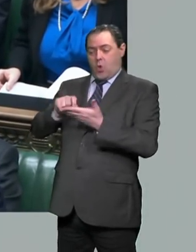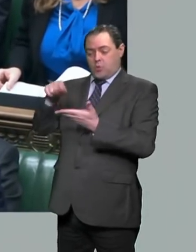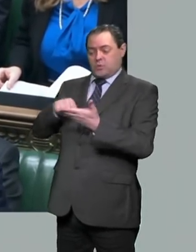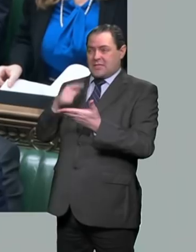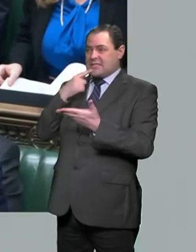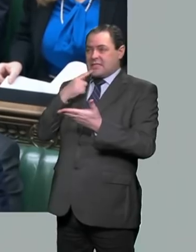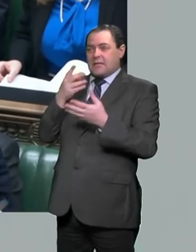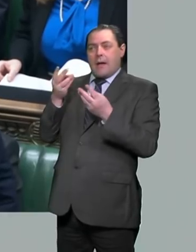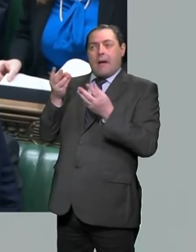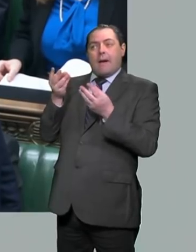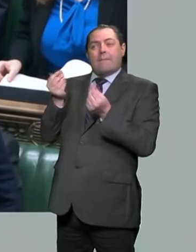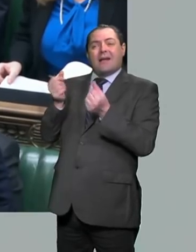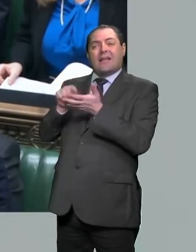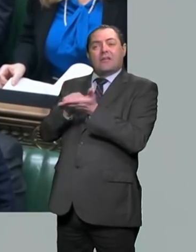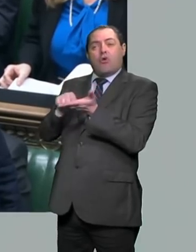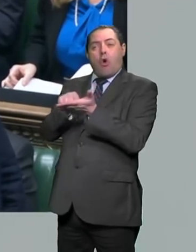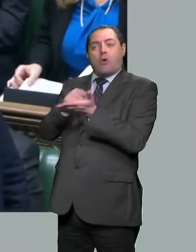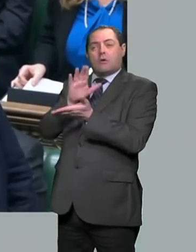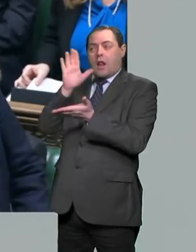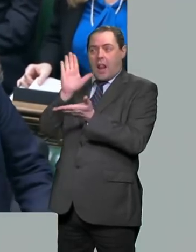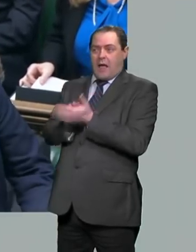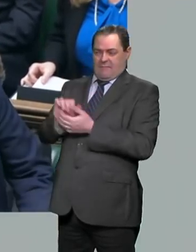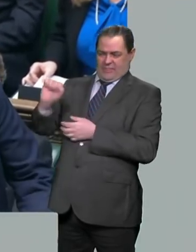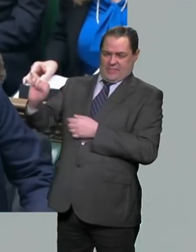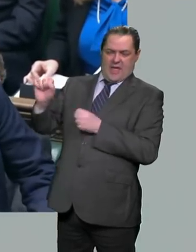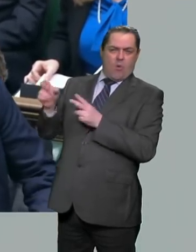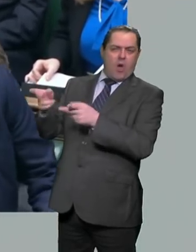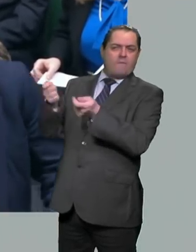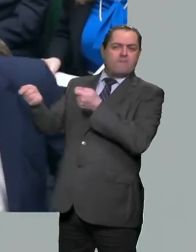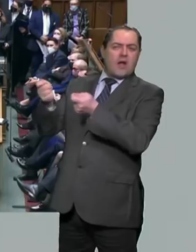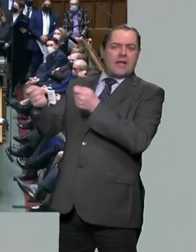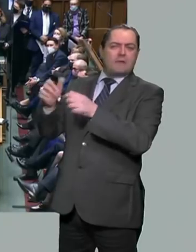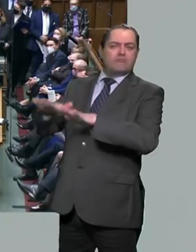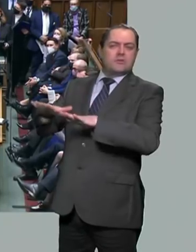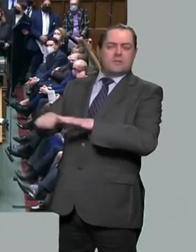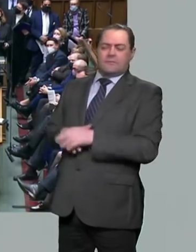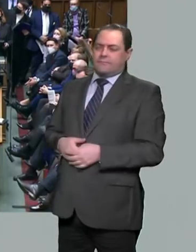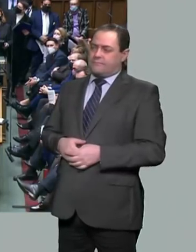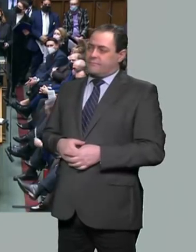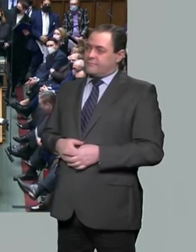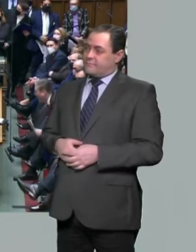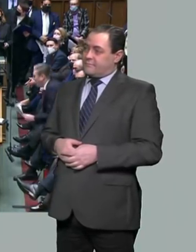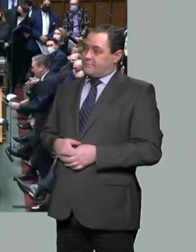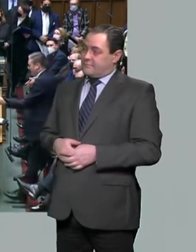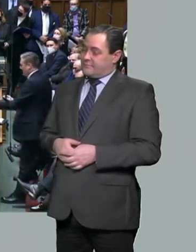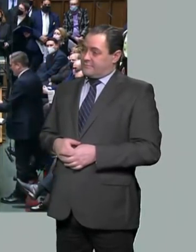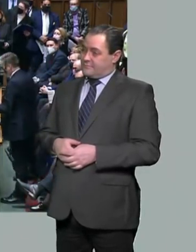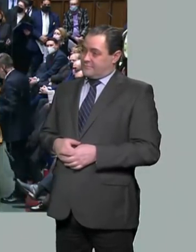no money left. That's the way they run the country, Mr. Speaker. Keir Starmer.